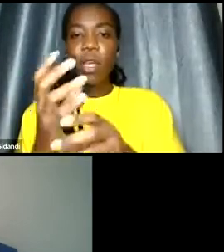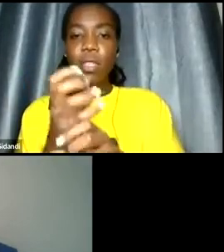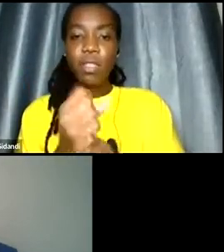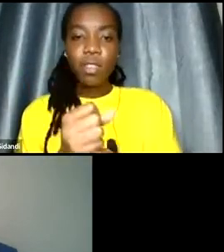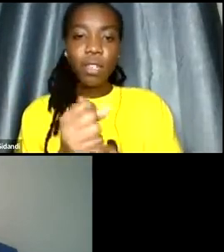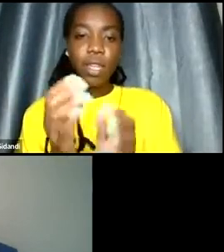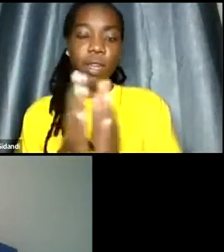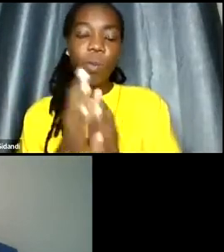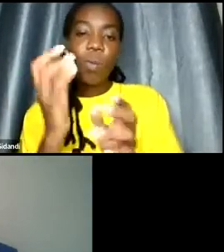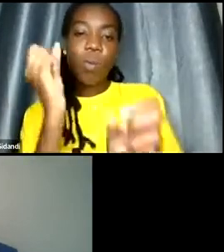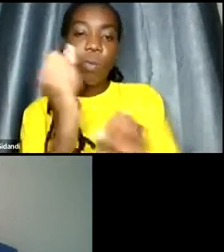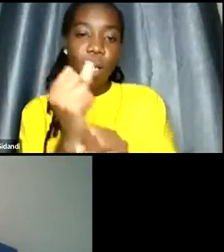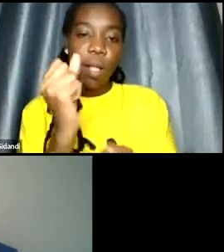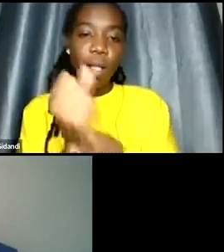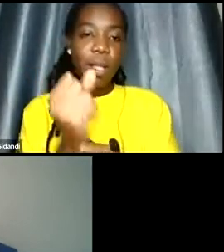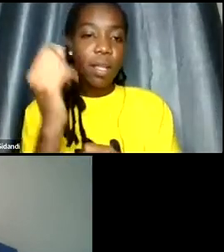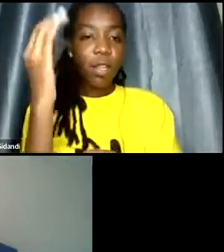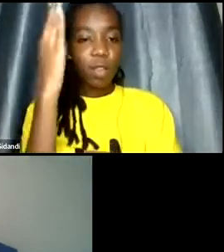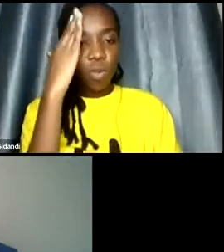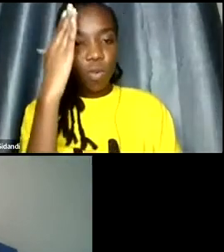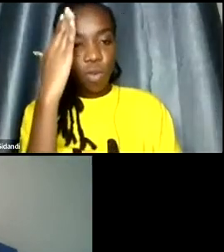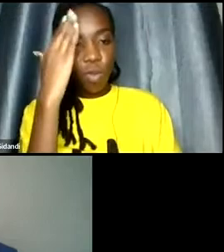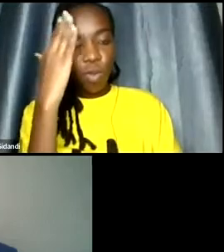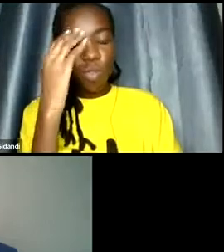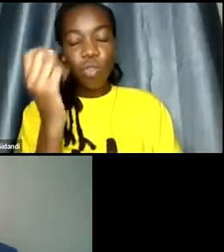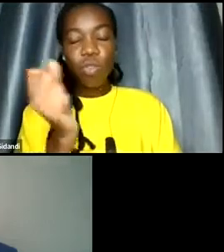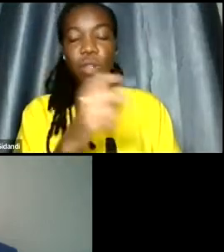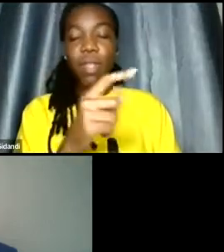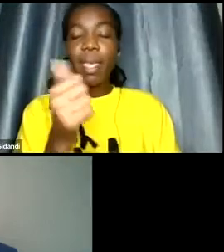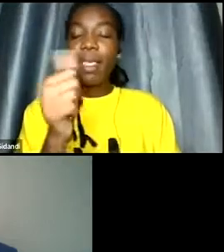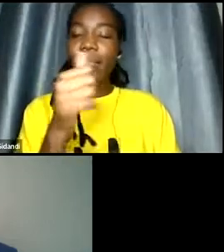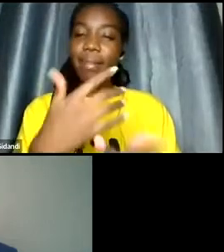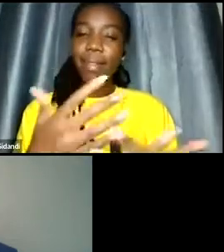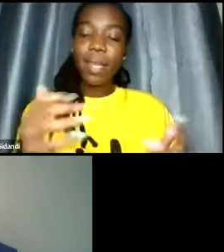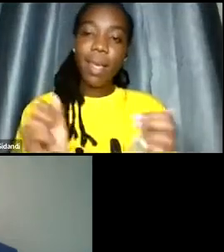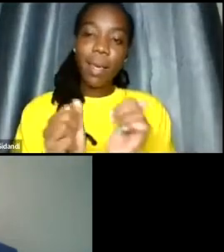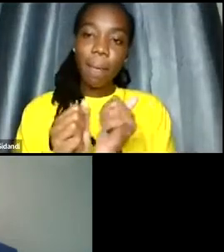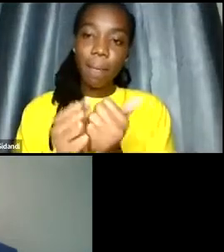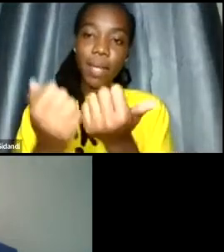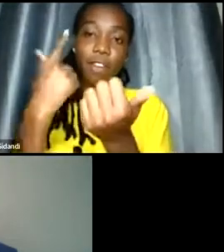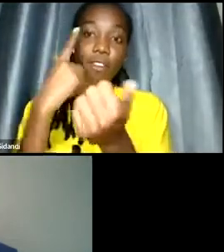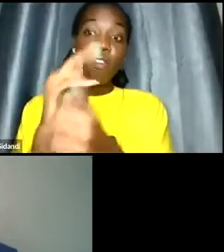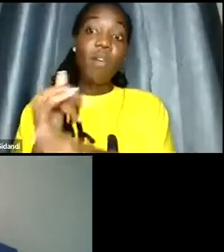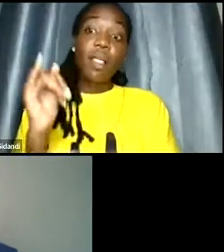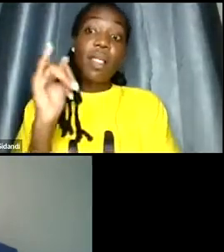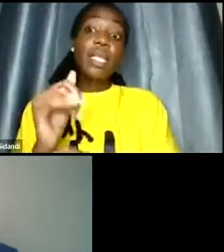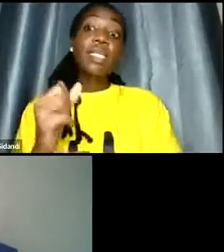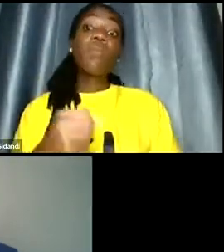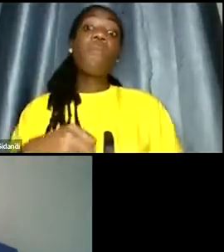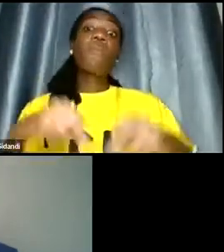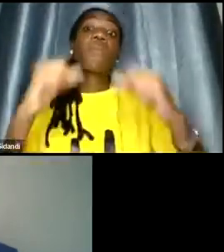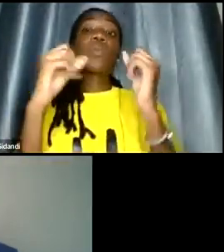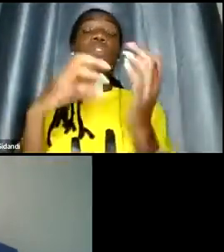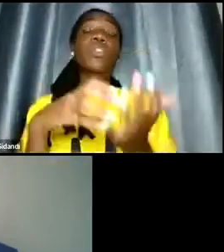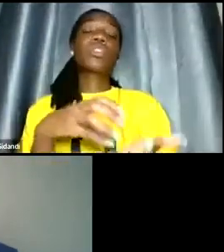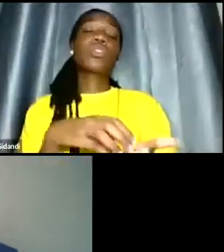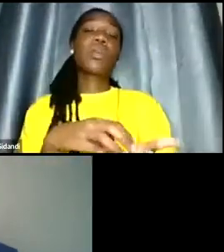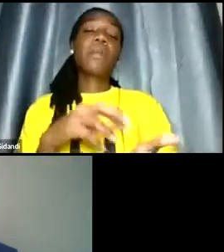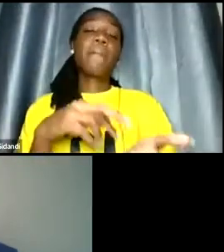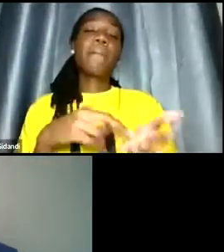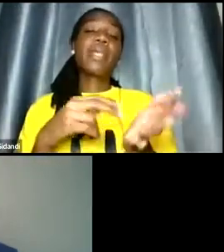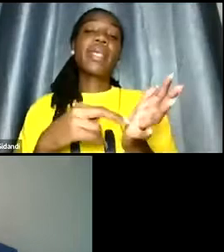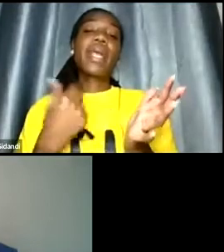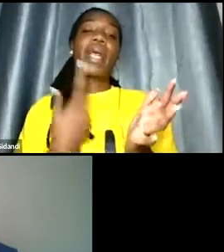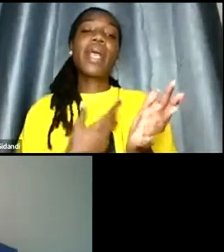work knowing that should anything happen to this particular senior position, we just pick